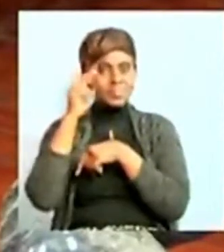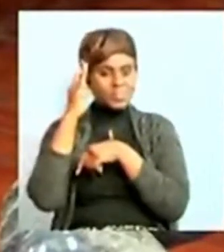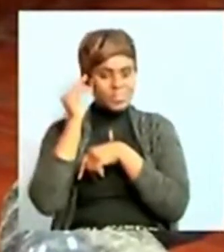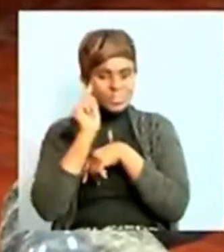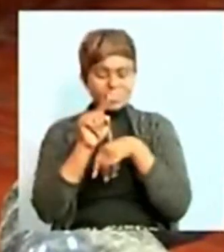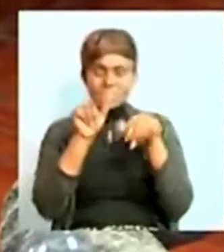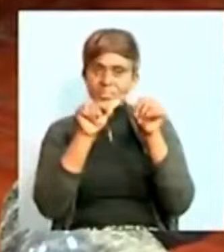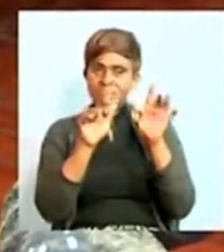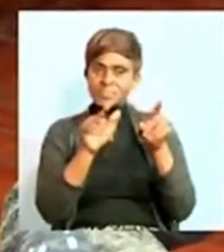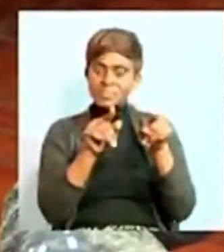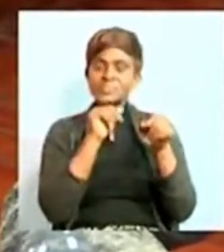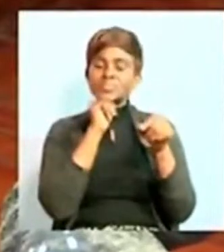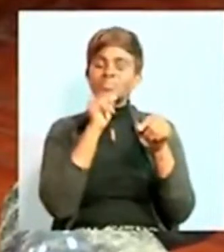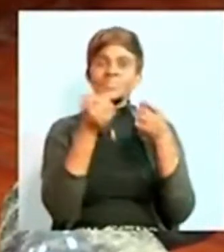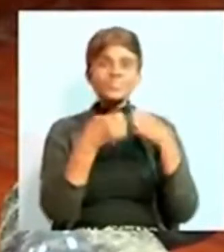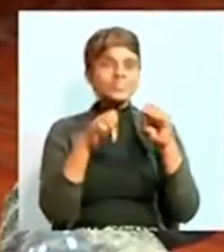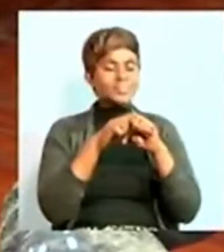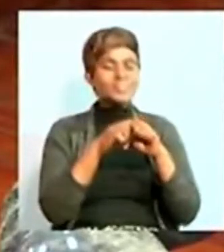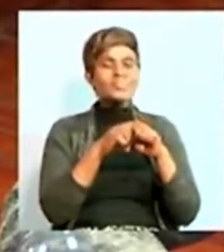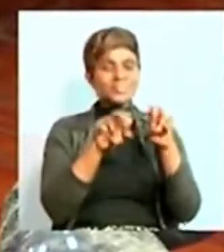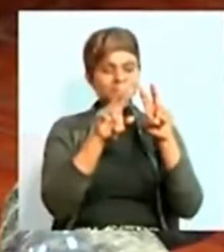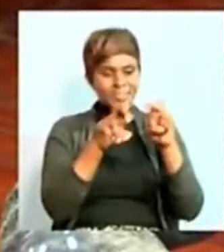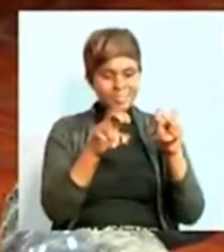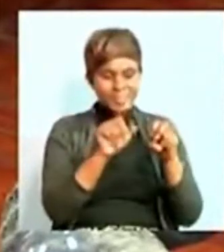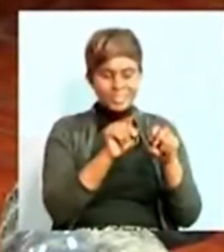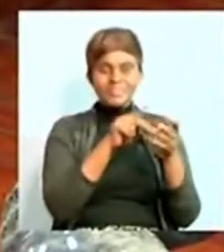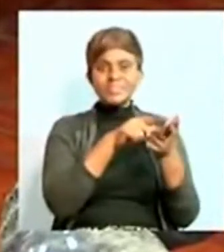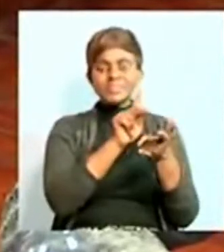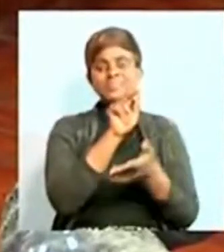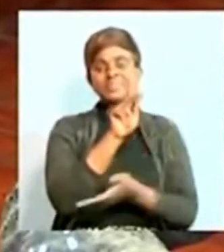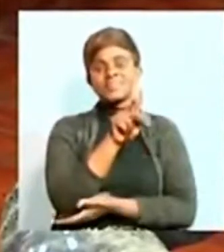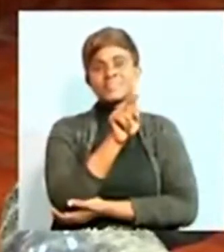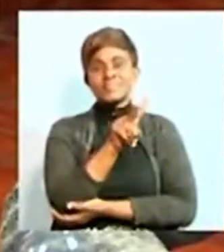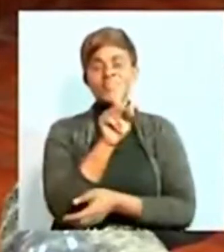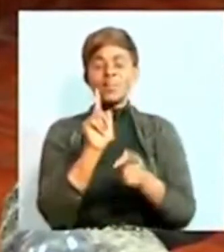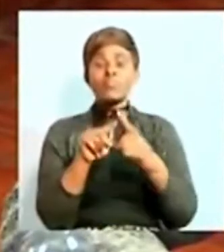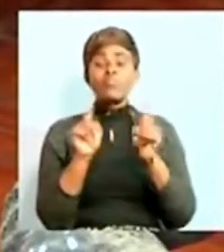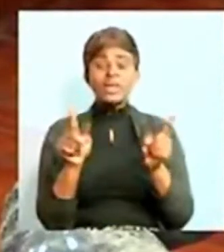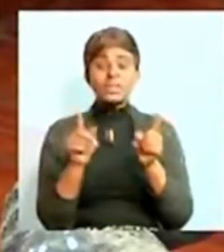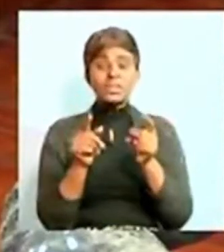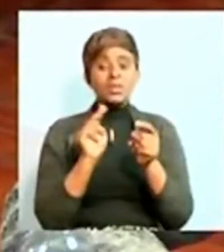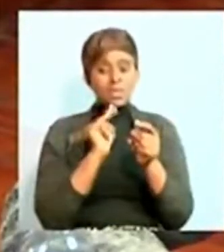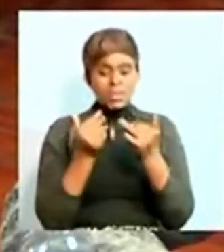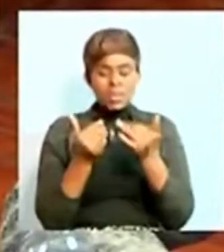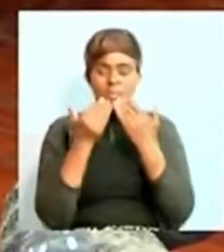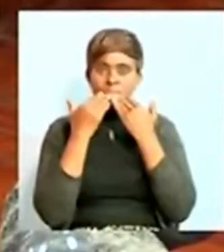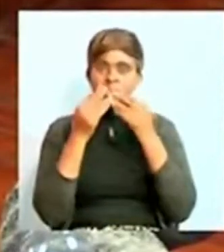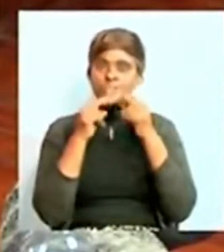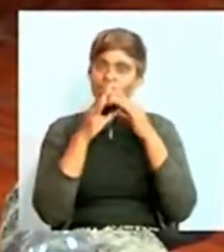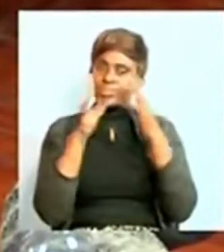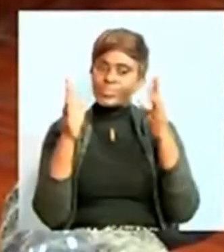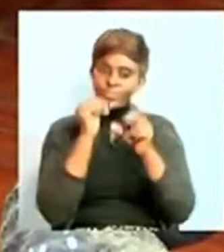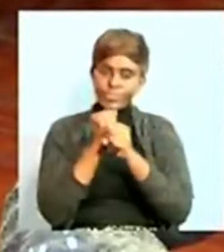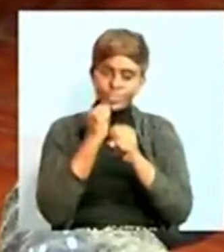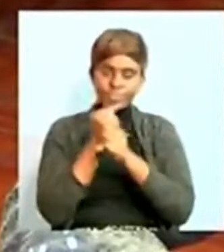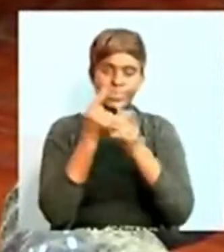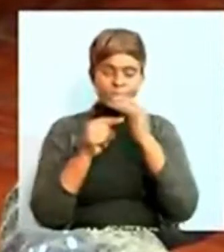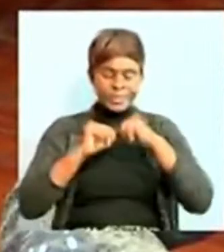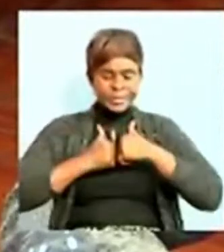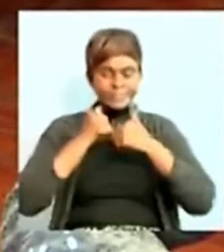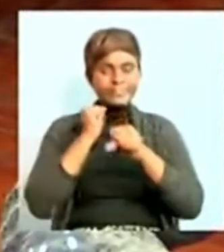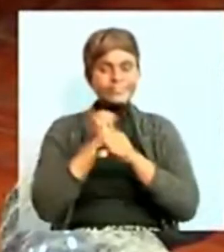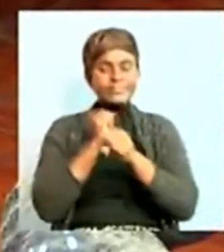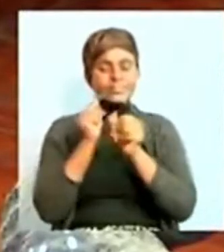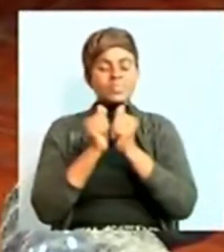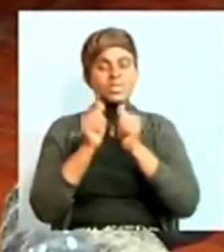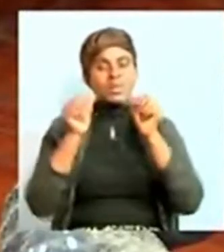the audit hasn't even verified on that payment voucher. However, we would like to appreciate on the works which were being done by the